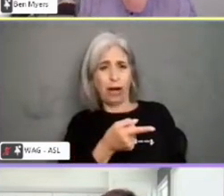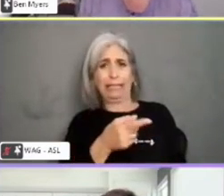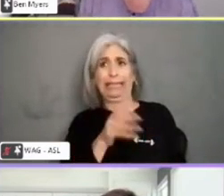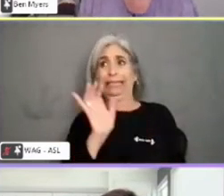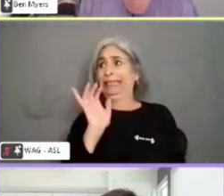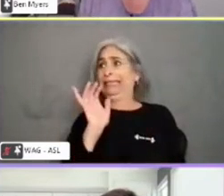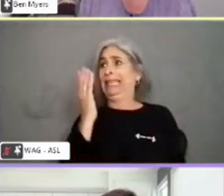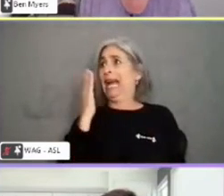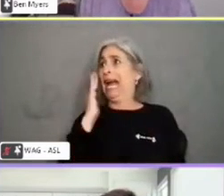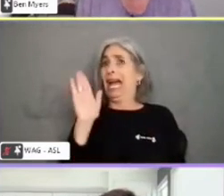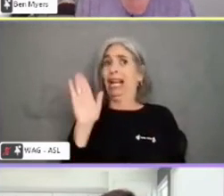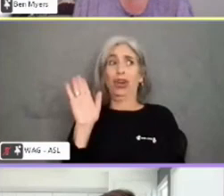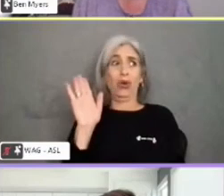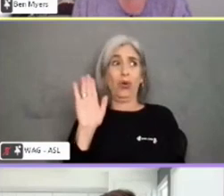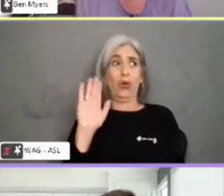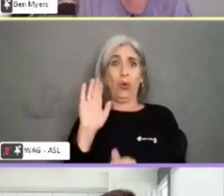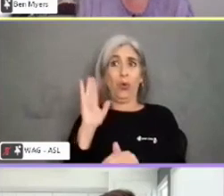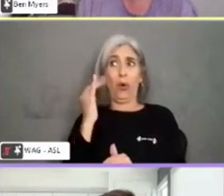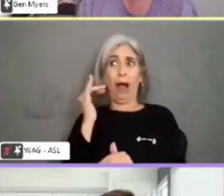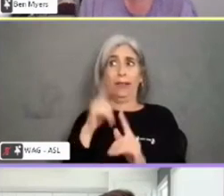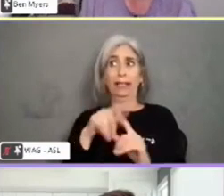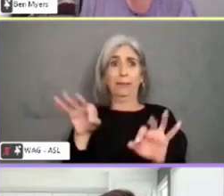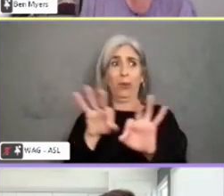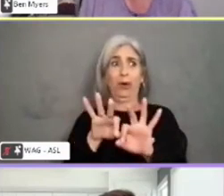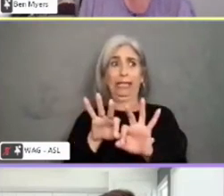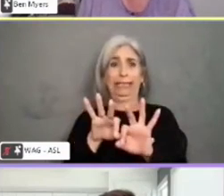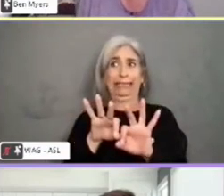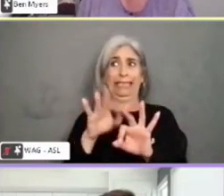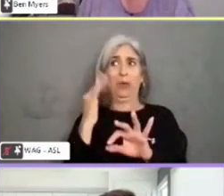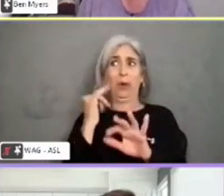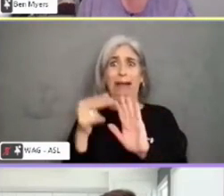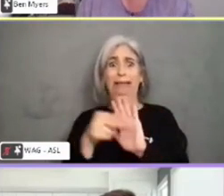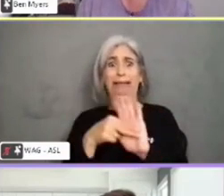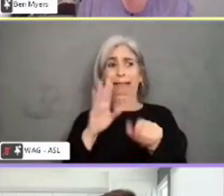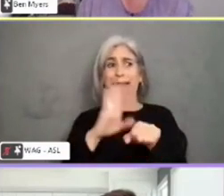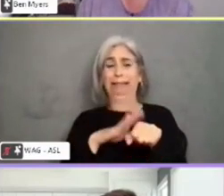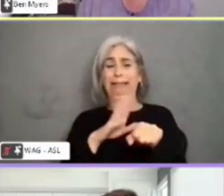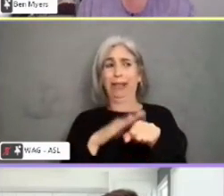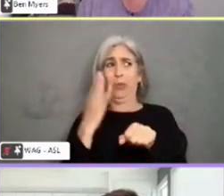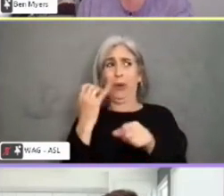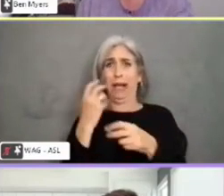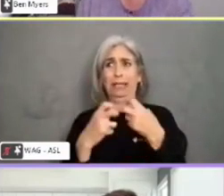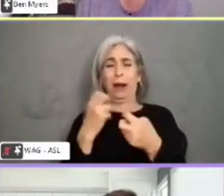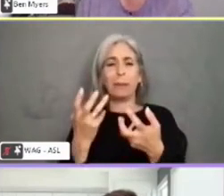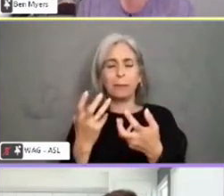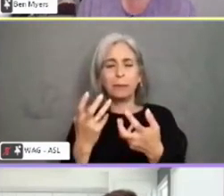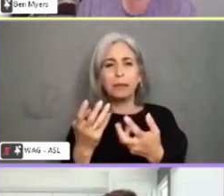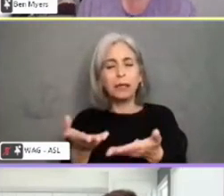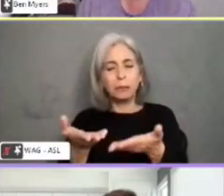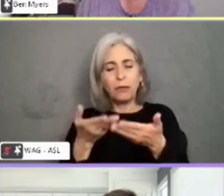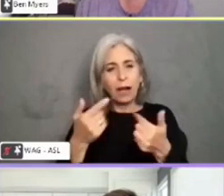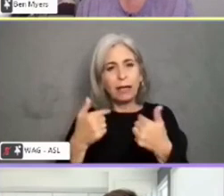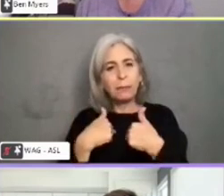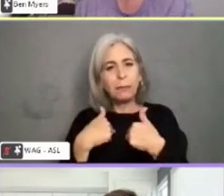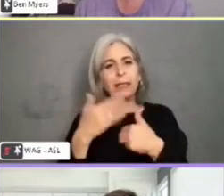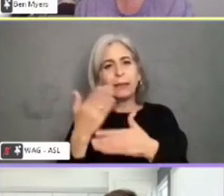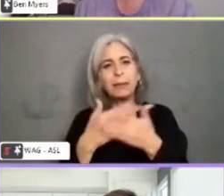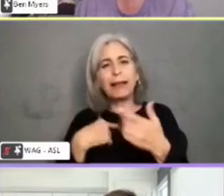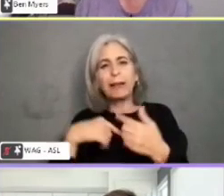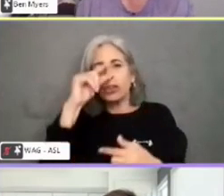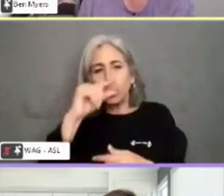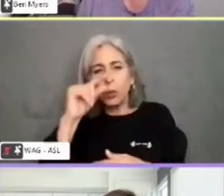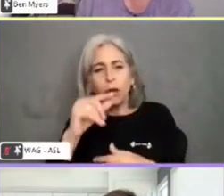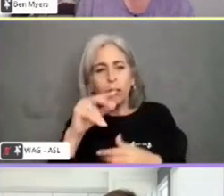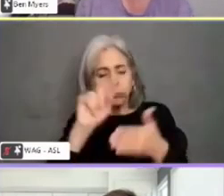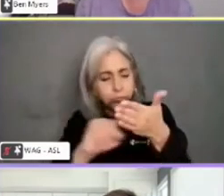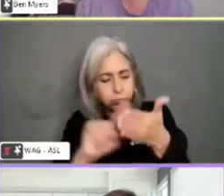don't actually know why this is important. Why is this being flagged? Why is this a problem? And so it gave me something I could Google, right? Something I could look